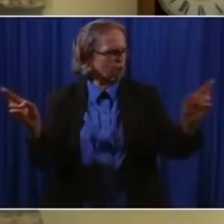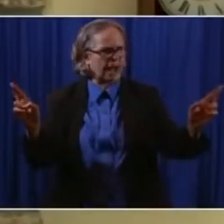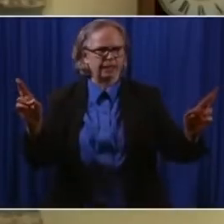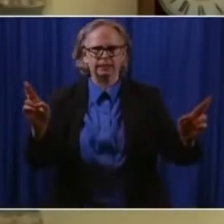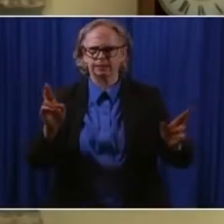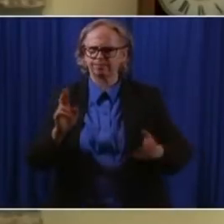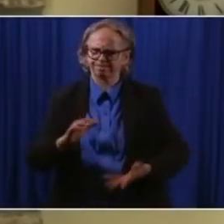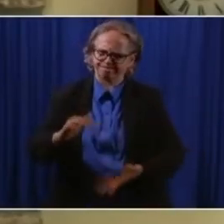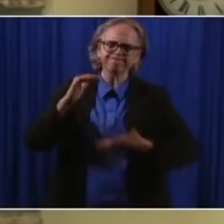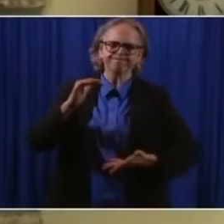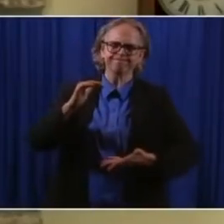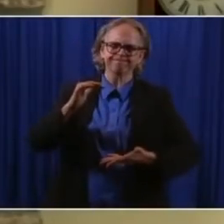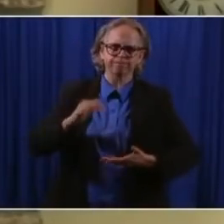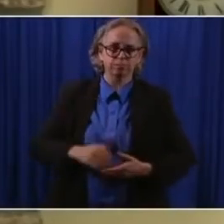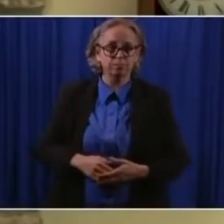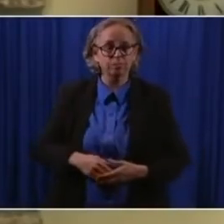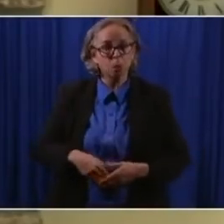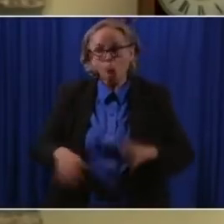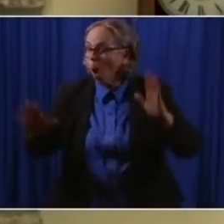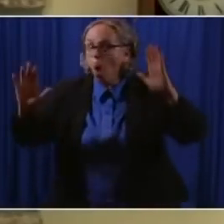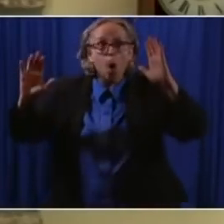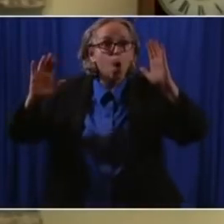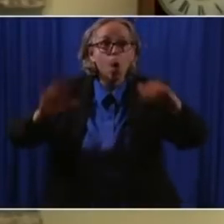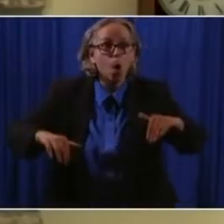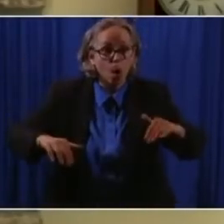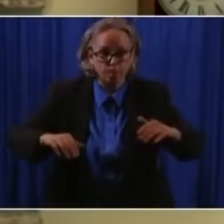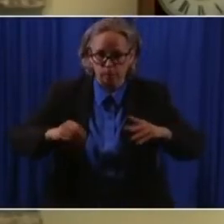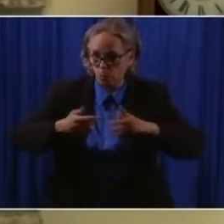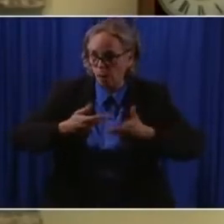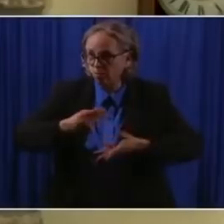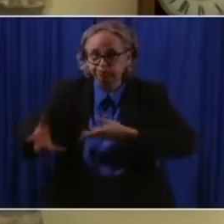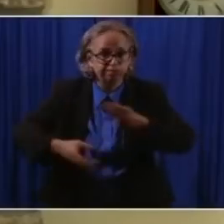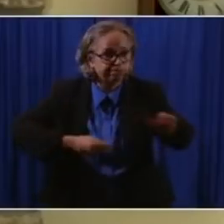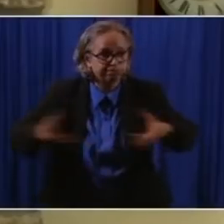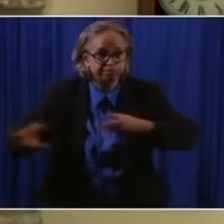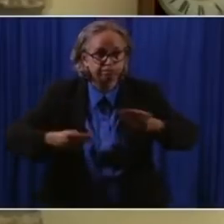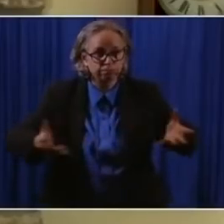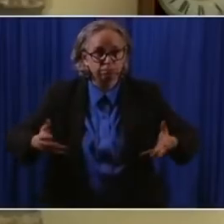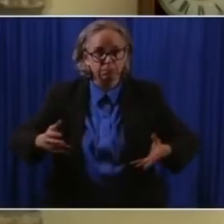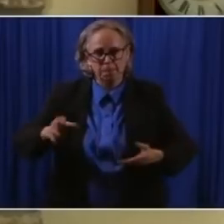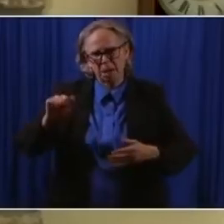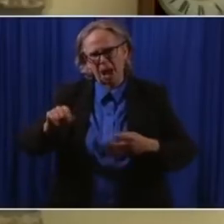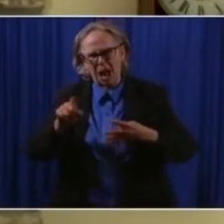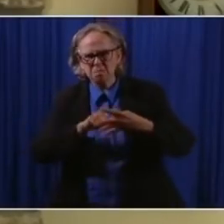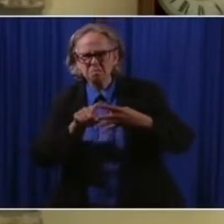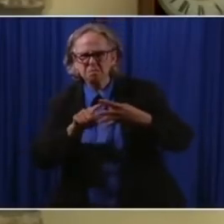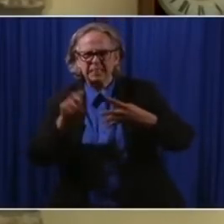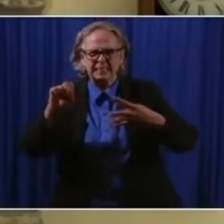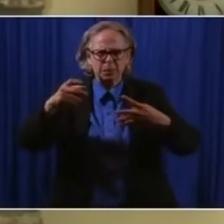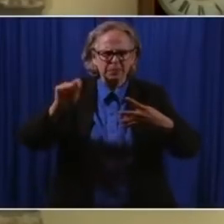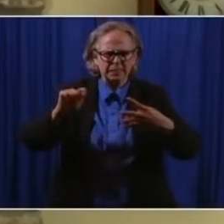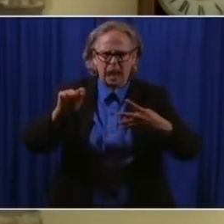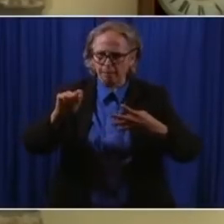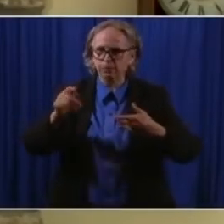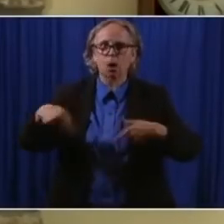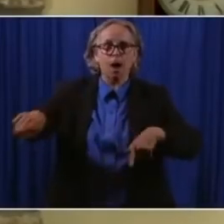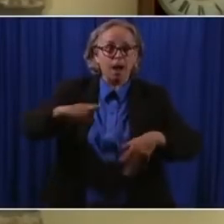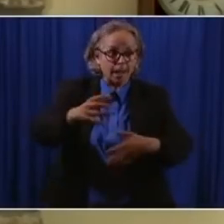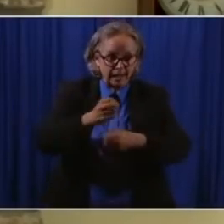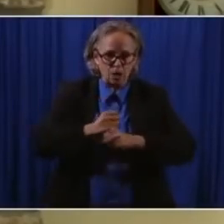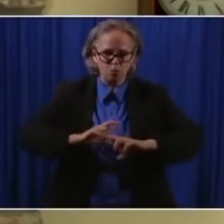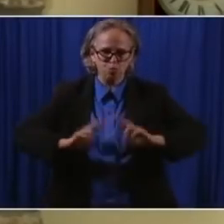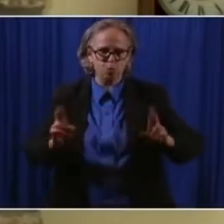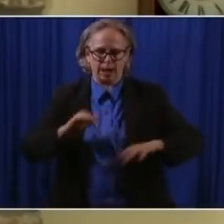our hope to have the PPE to our Board of Elections by early September to each Board of Election around the state. I want to thank our partners at the